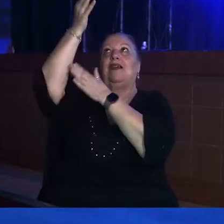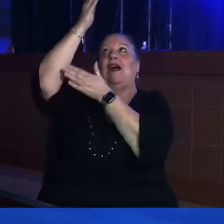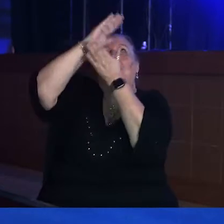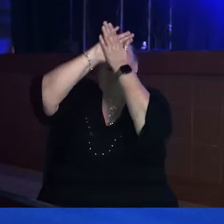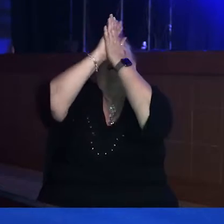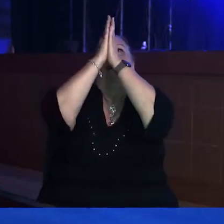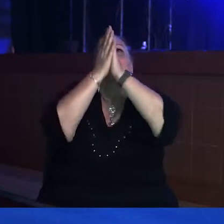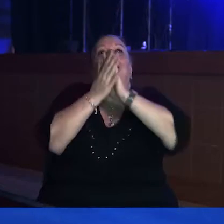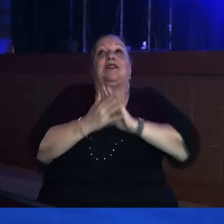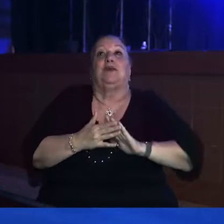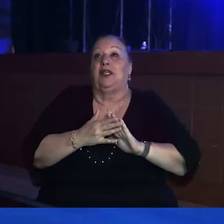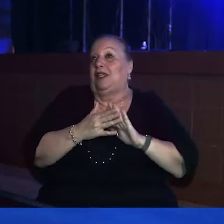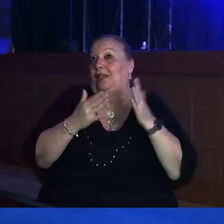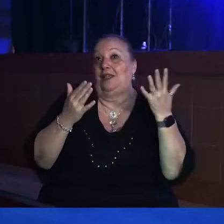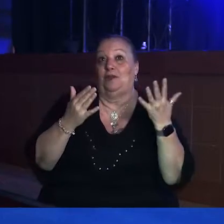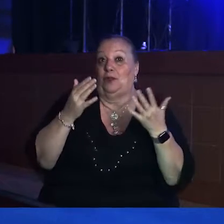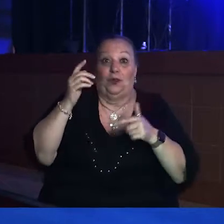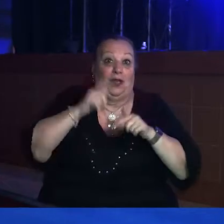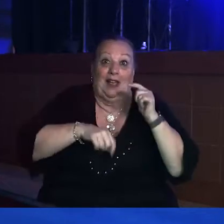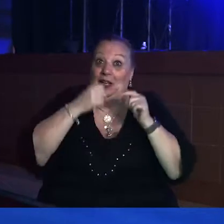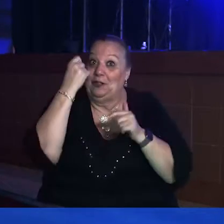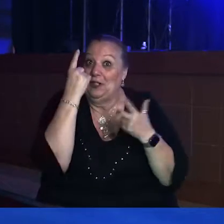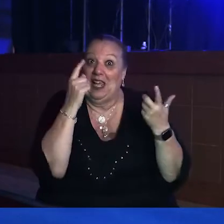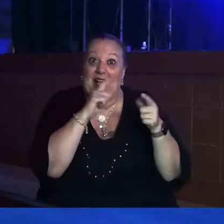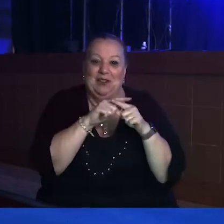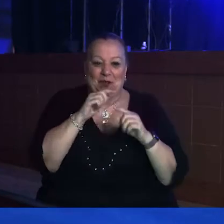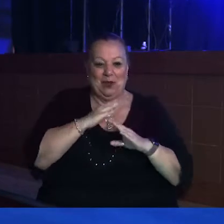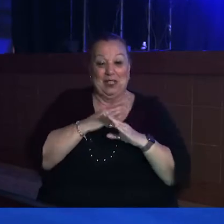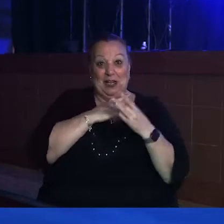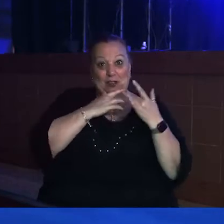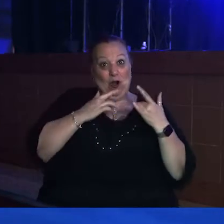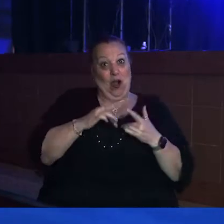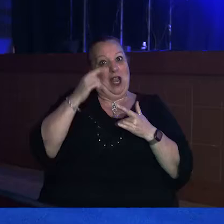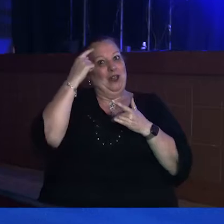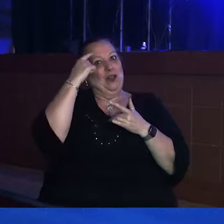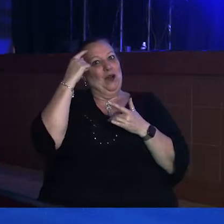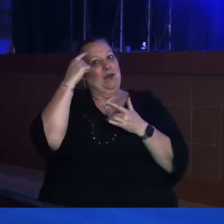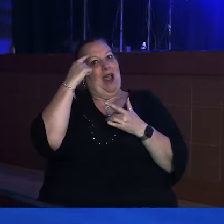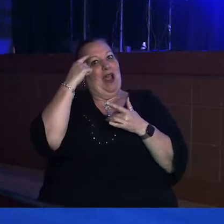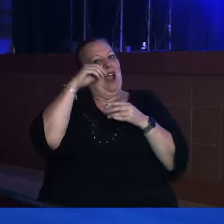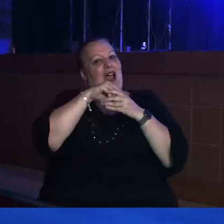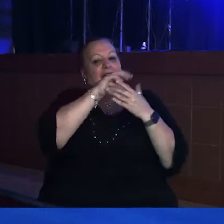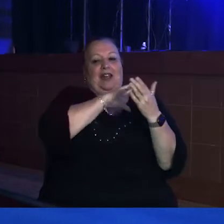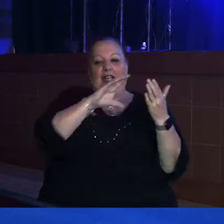all understanding, will guard your hearts and your minds in Christ Jesus.